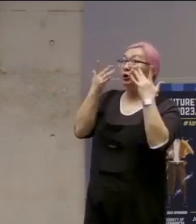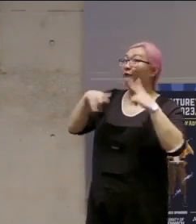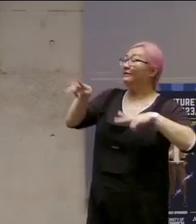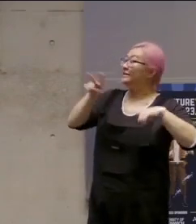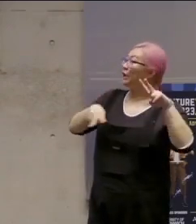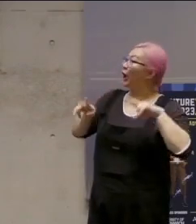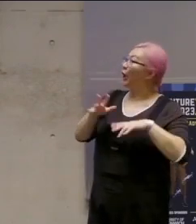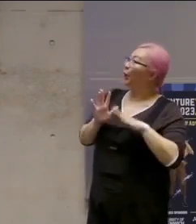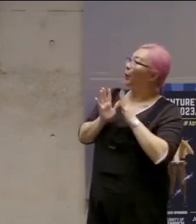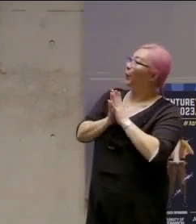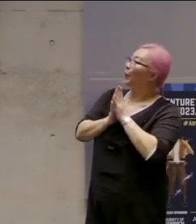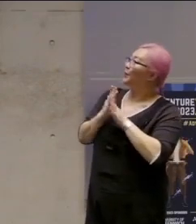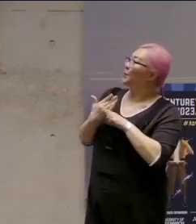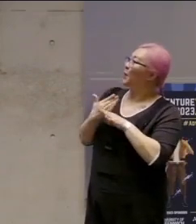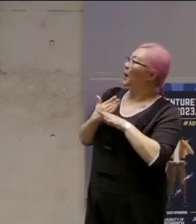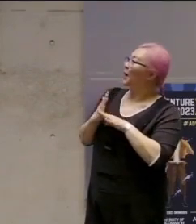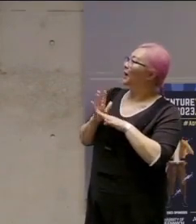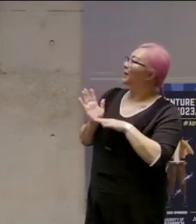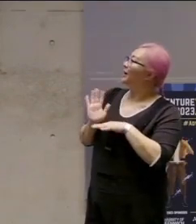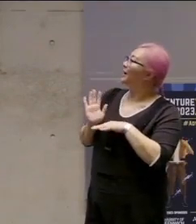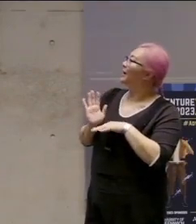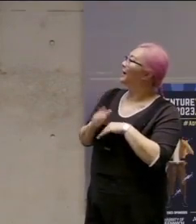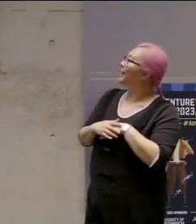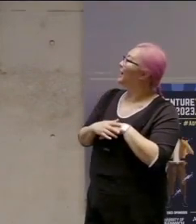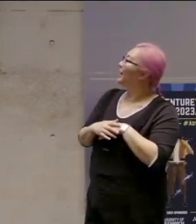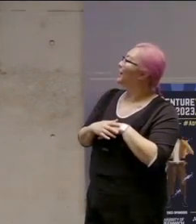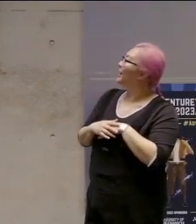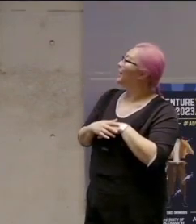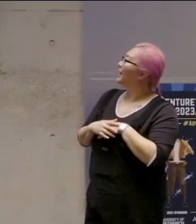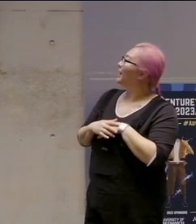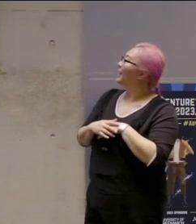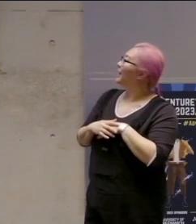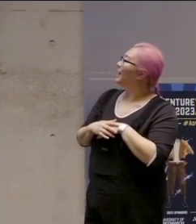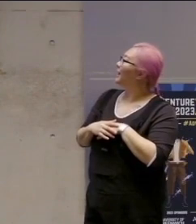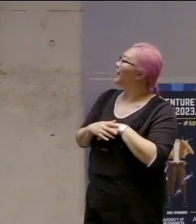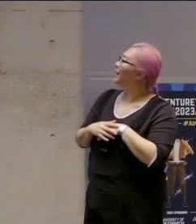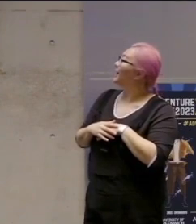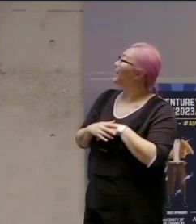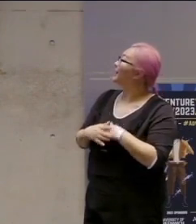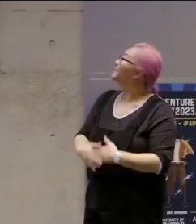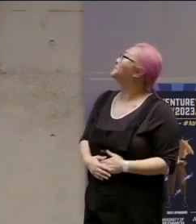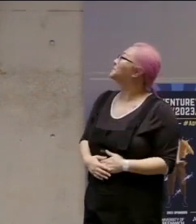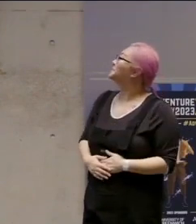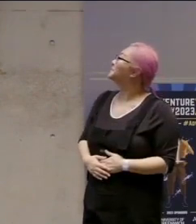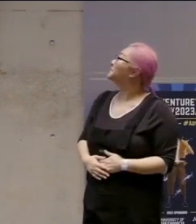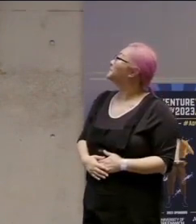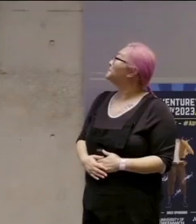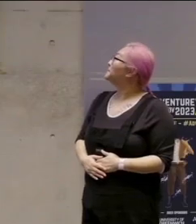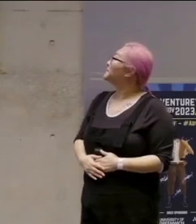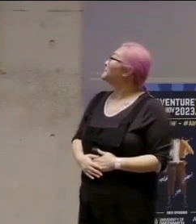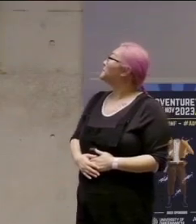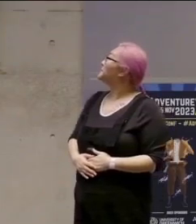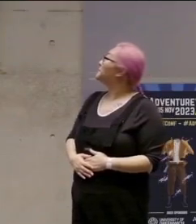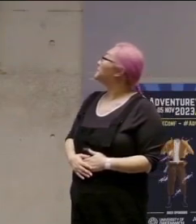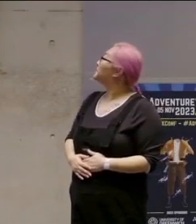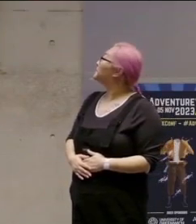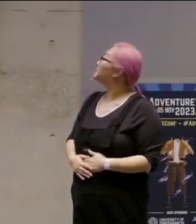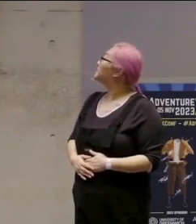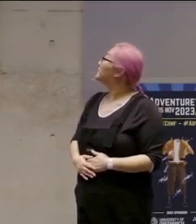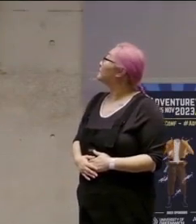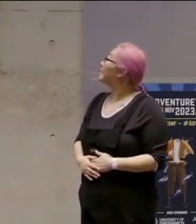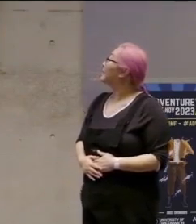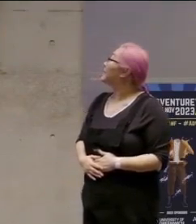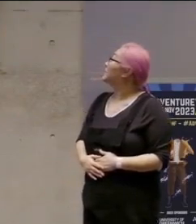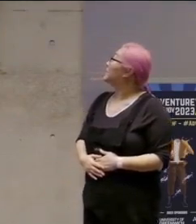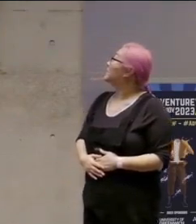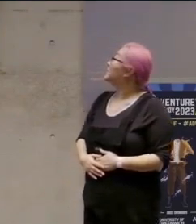going to work. That's Neku. Anyway, I love the What Ends With You, as you can tell. I love this game. But I'm going to